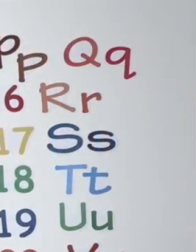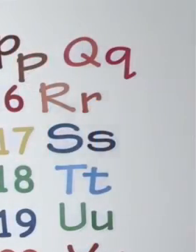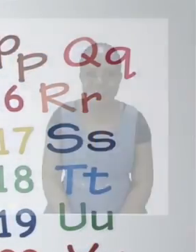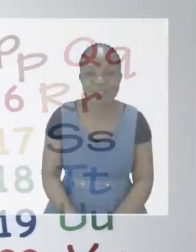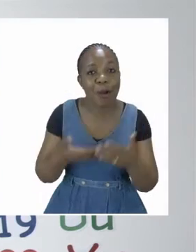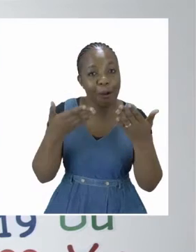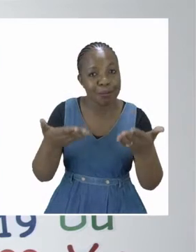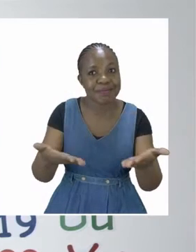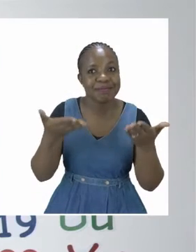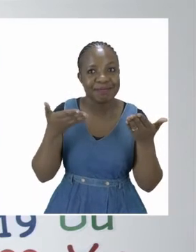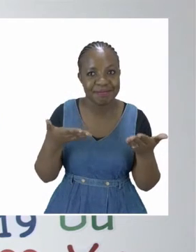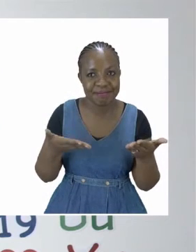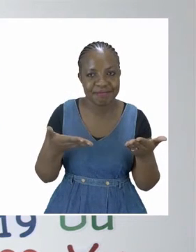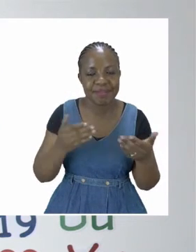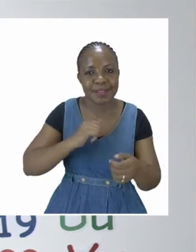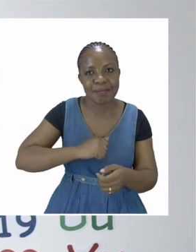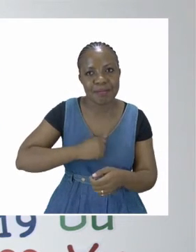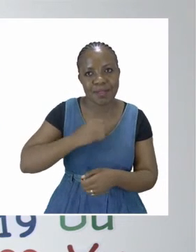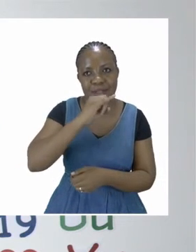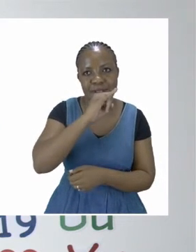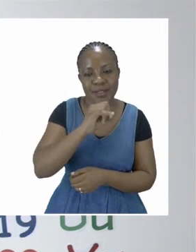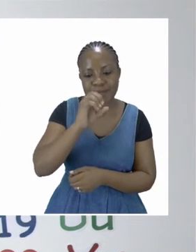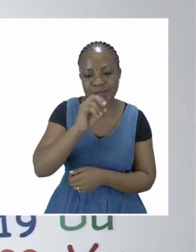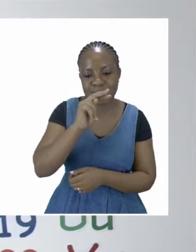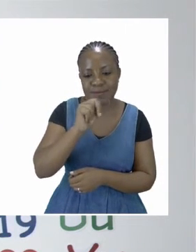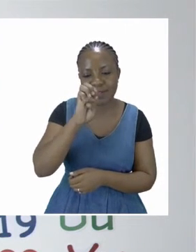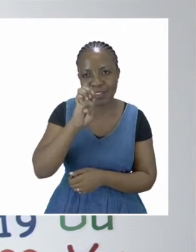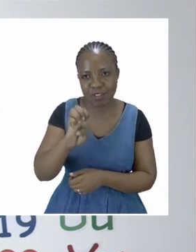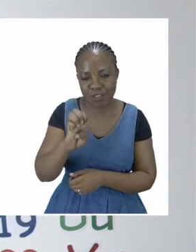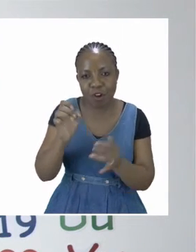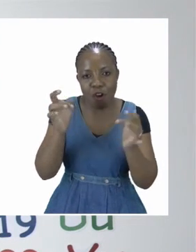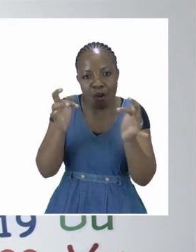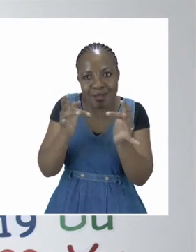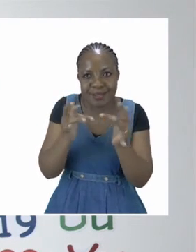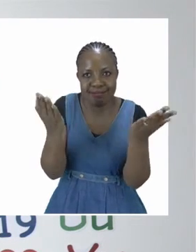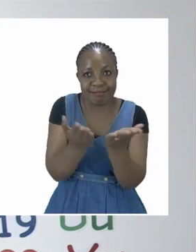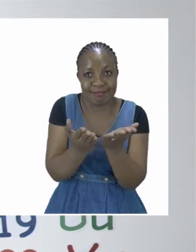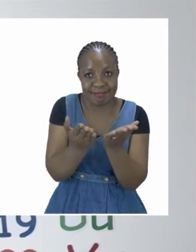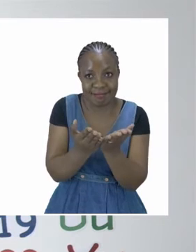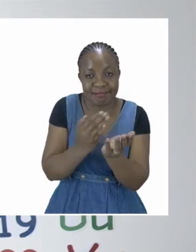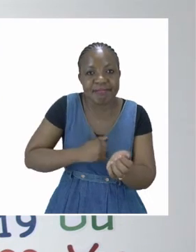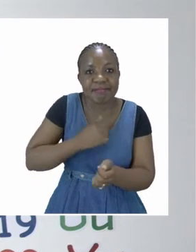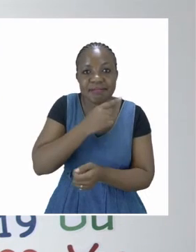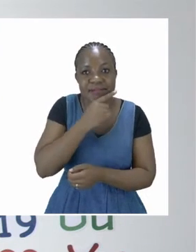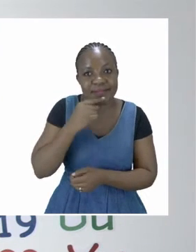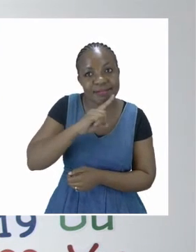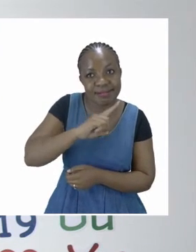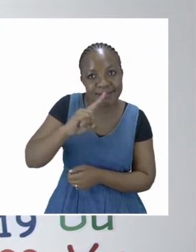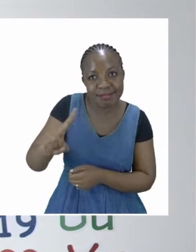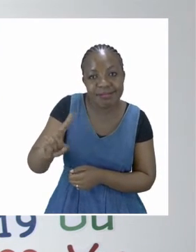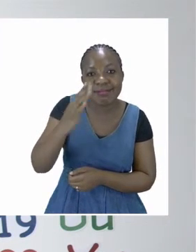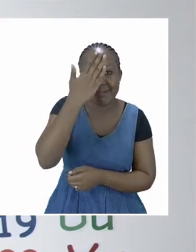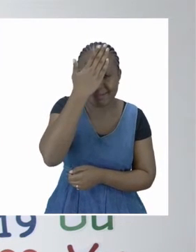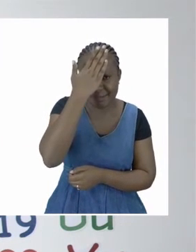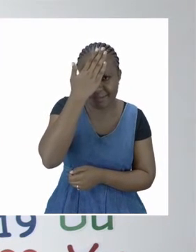Welcome to my zone online school. My name is teacher Mutsa. Get your education